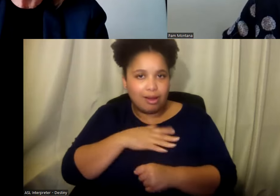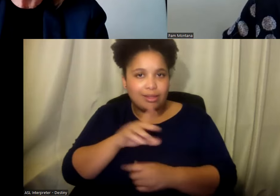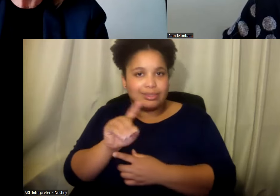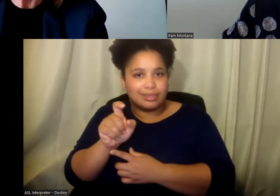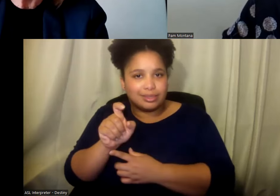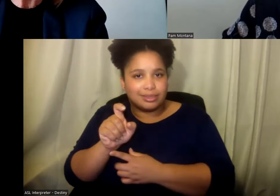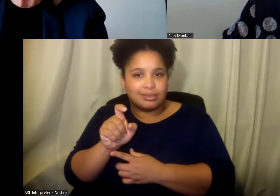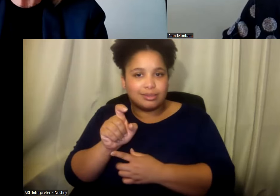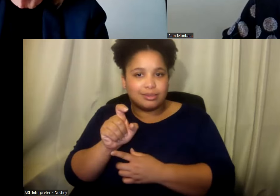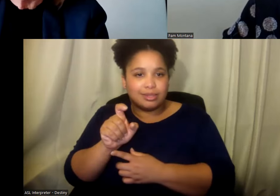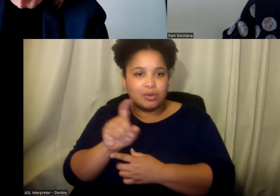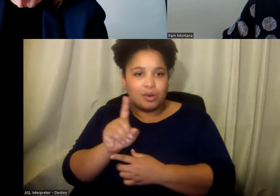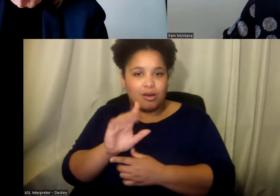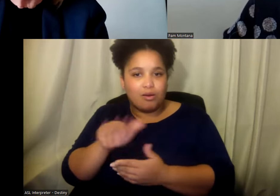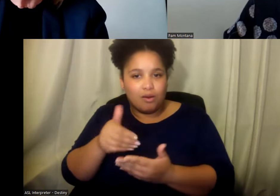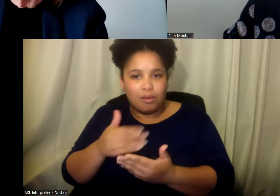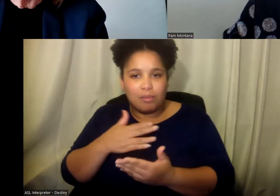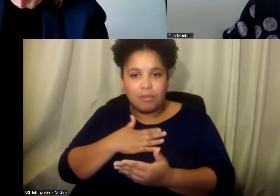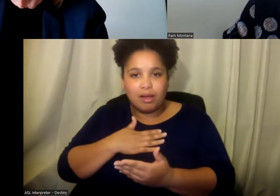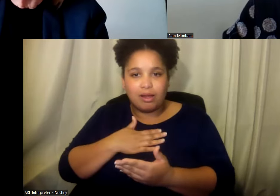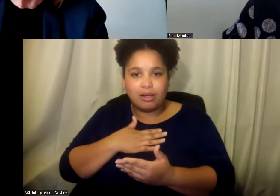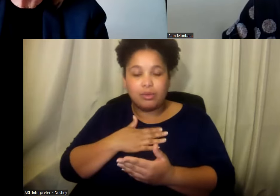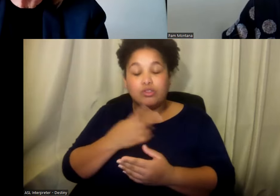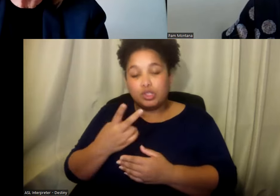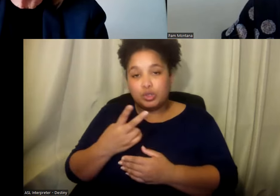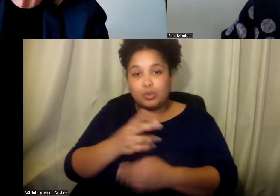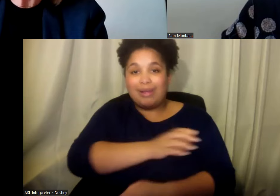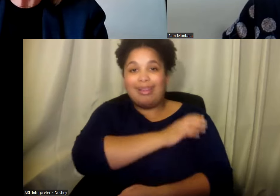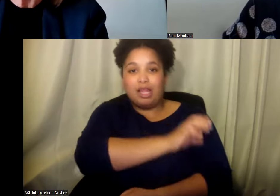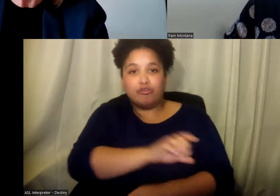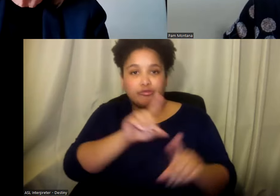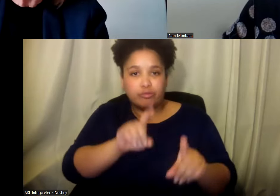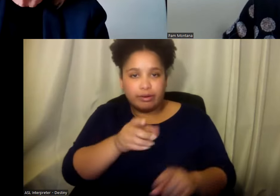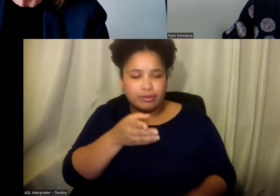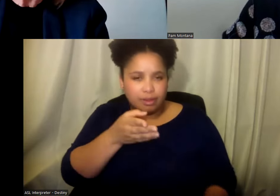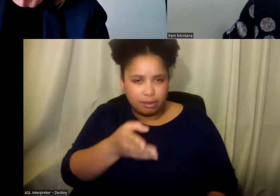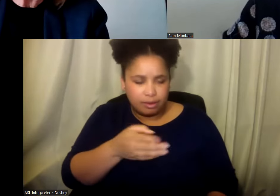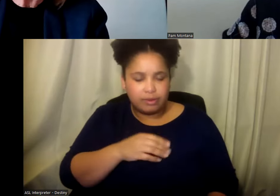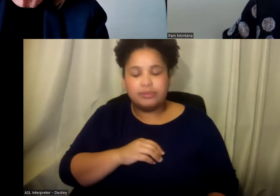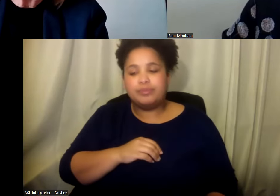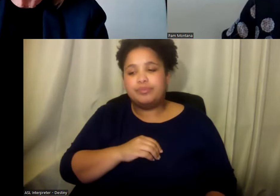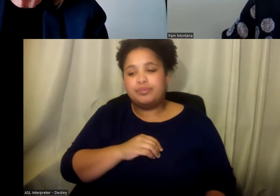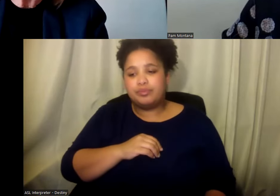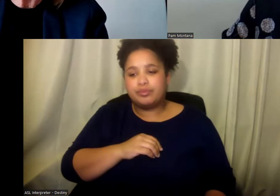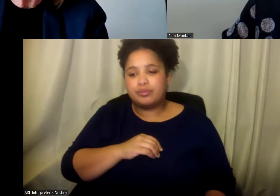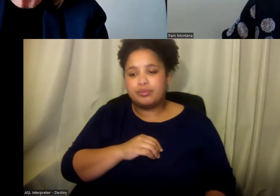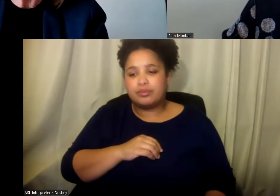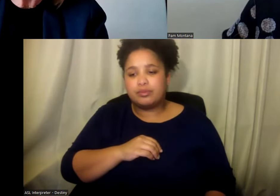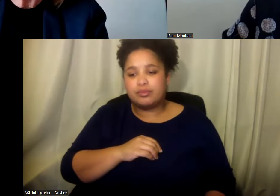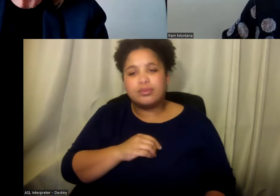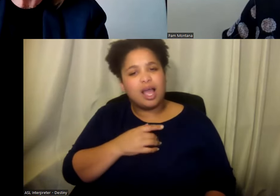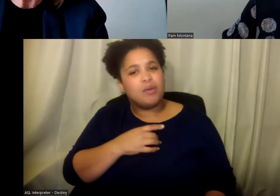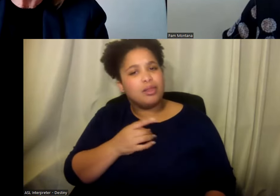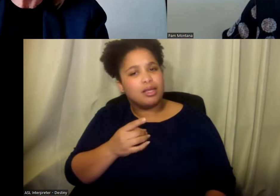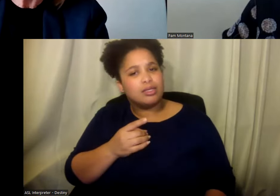I've had all my, I've had 2 clinical trials there. And, I would like to